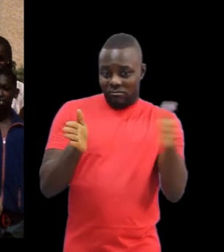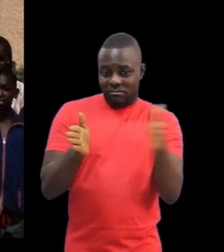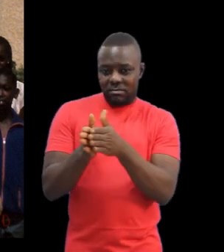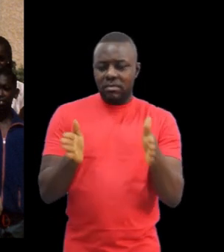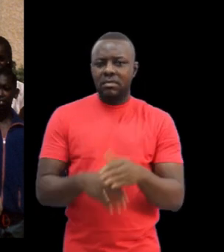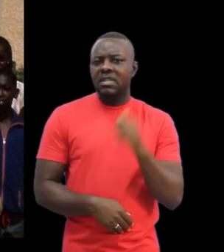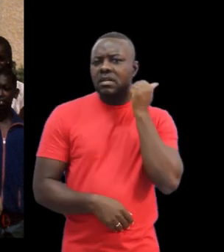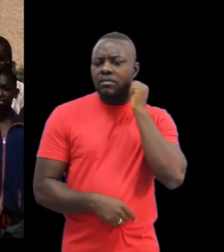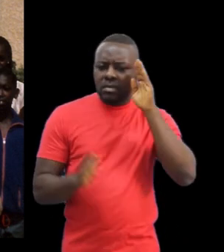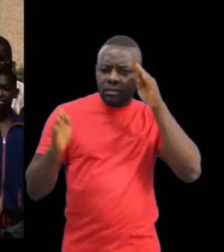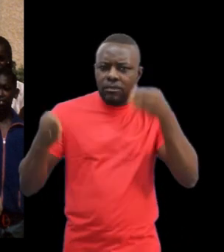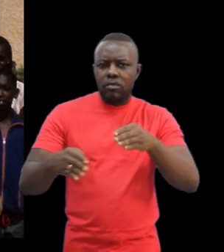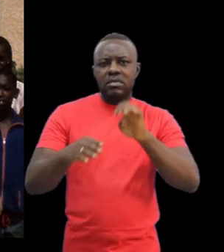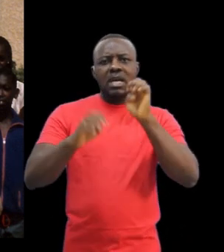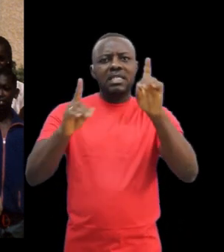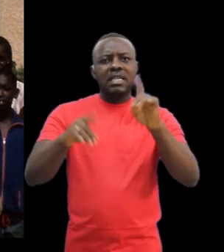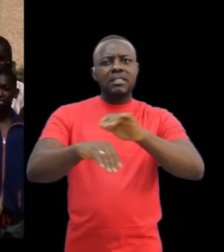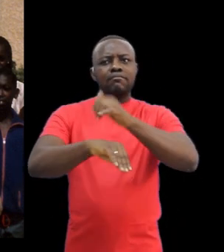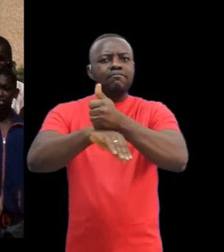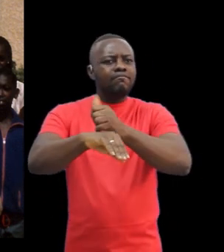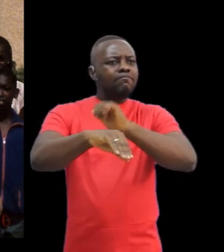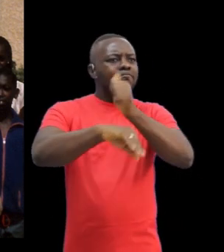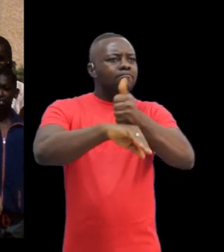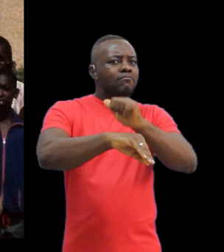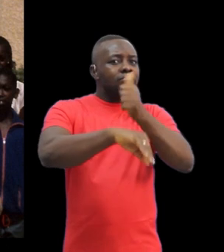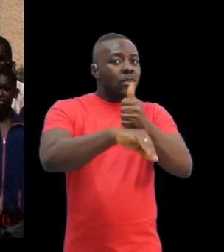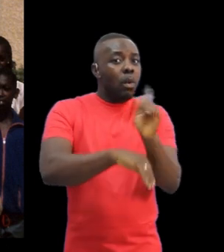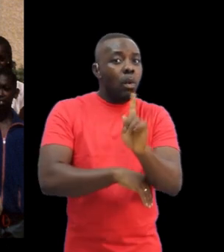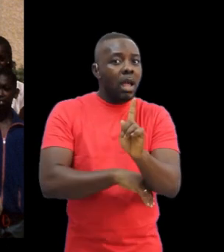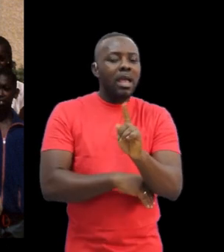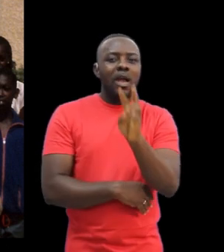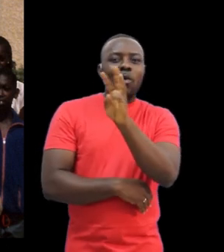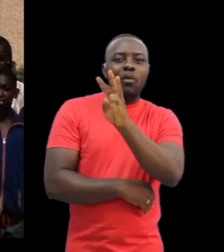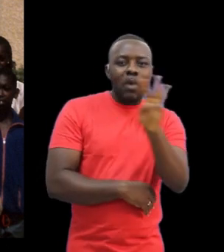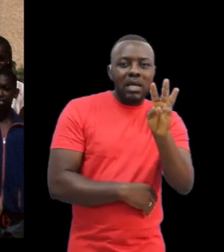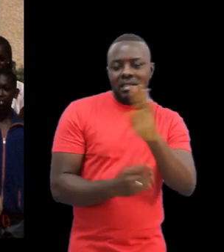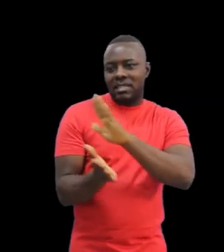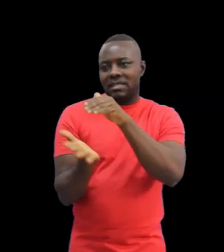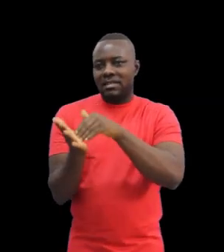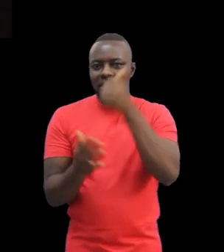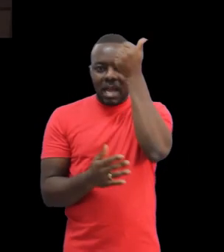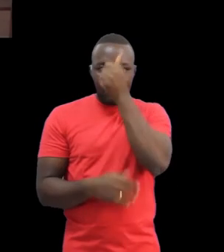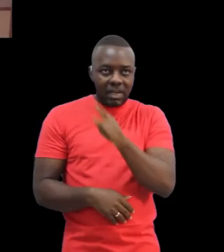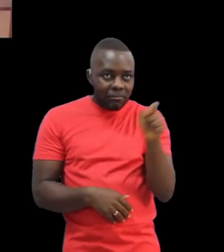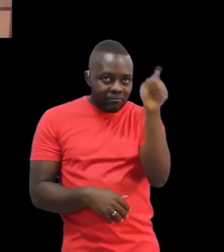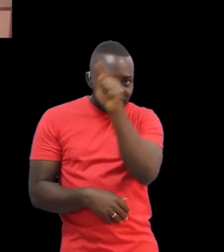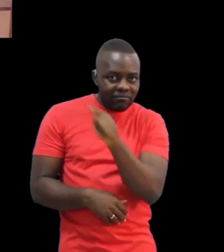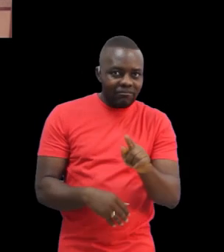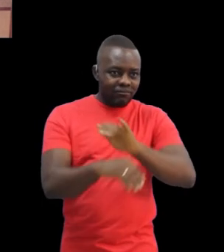Foster focused his deaf education expansion across West Africa and Central Africa.